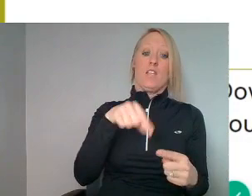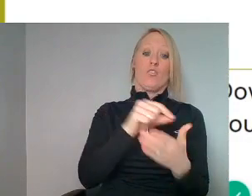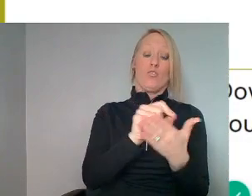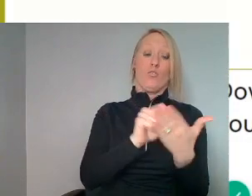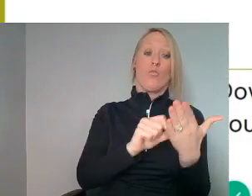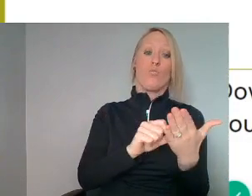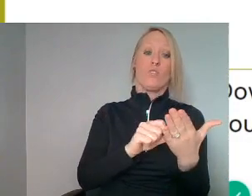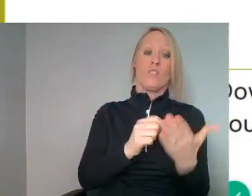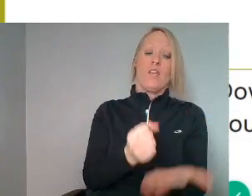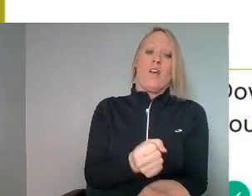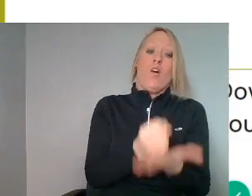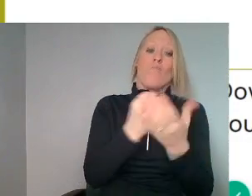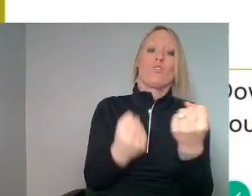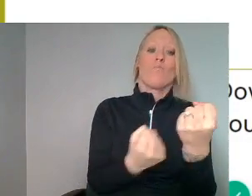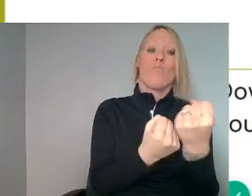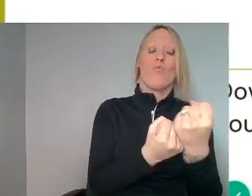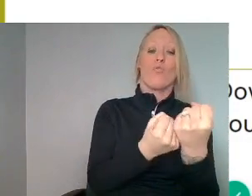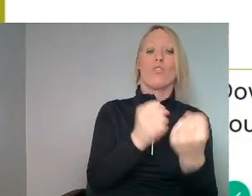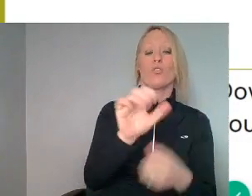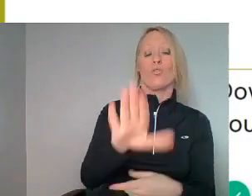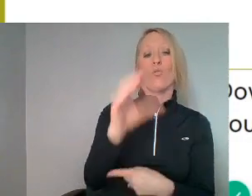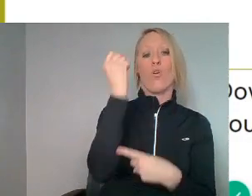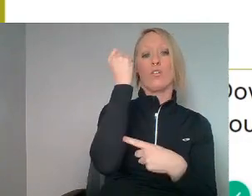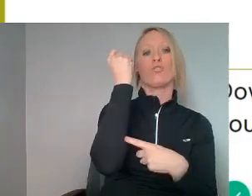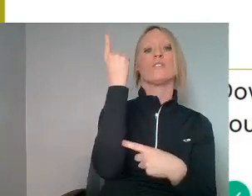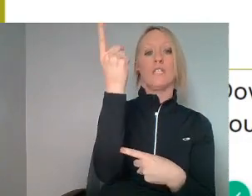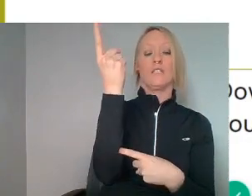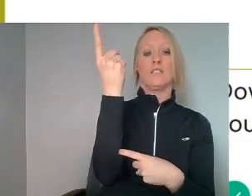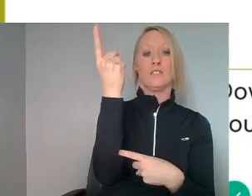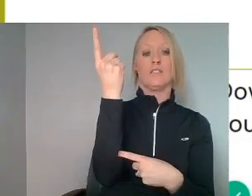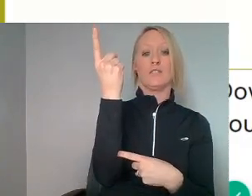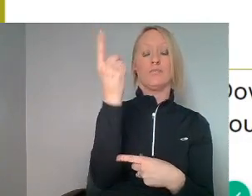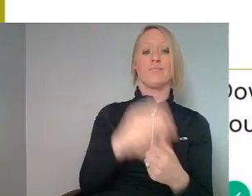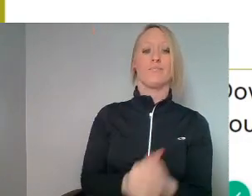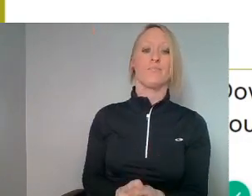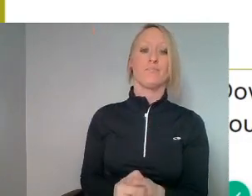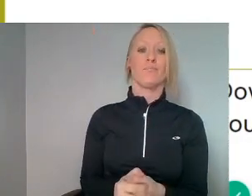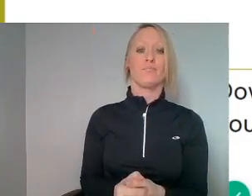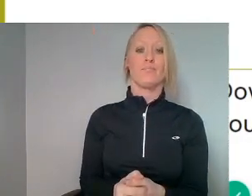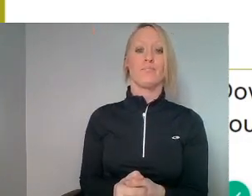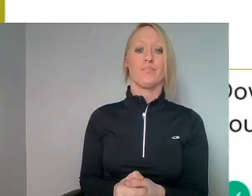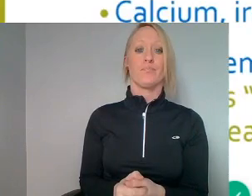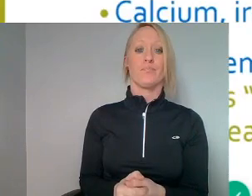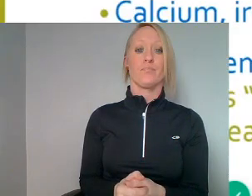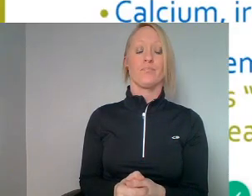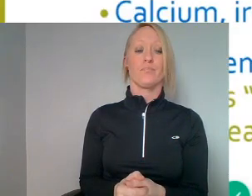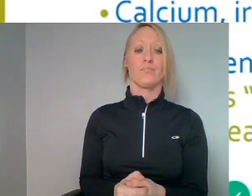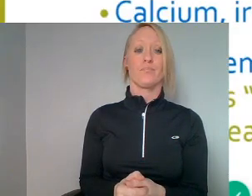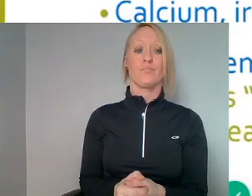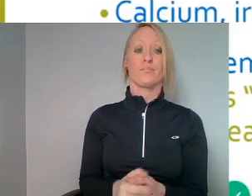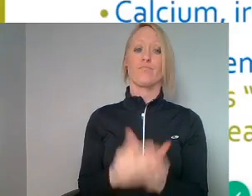now. Print this off if you're able to, so you have that note sheet. Otherwise, you can kind of just follow along.